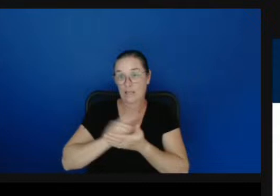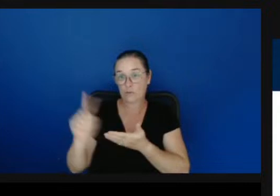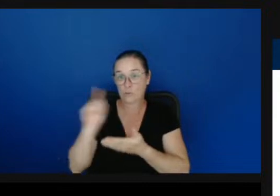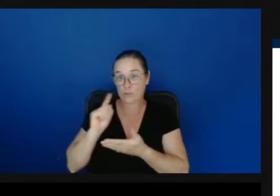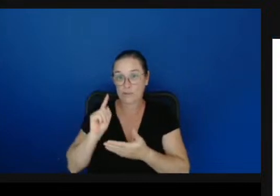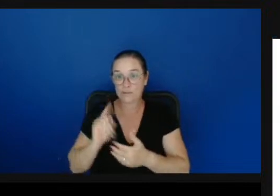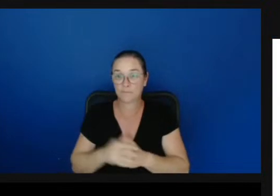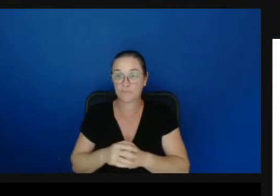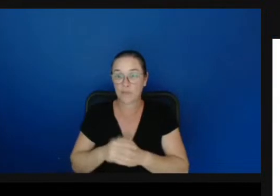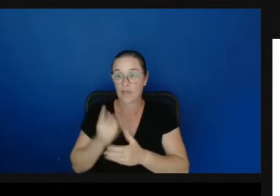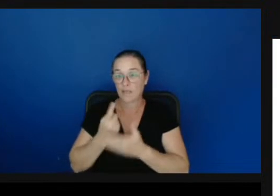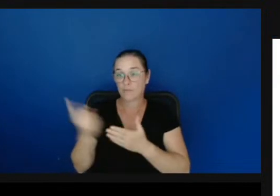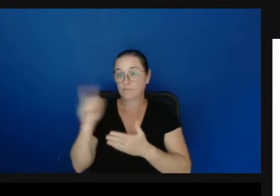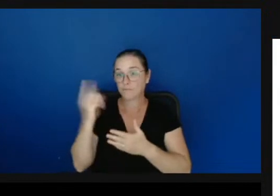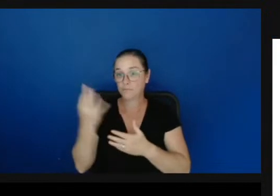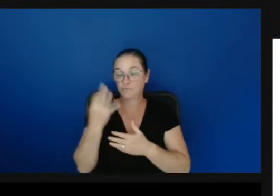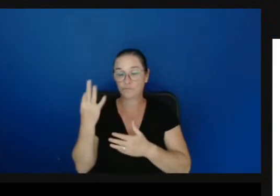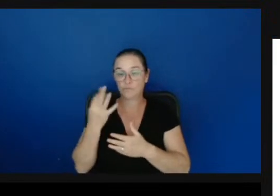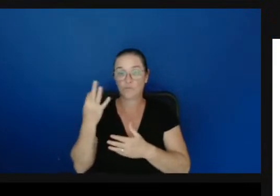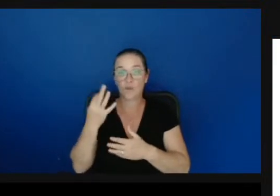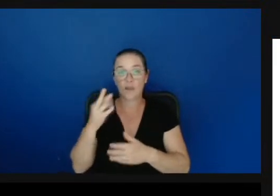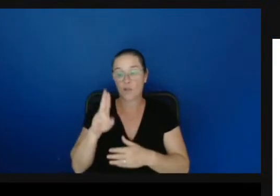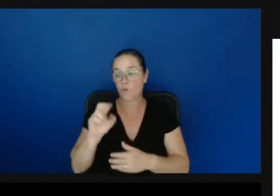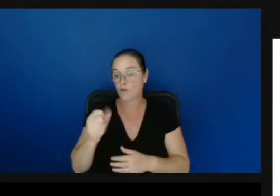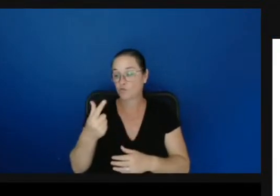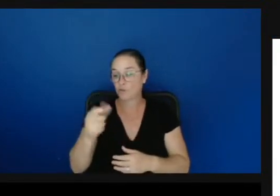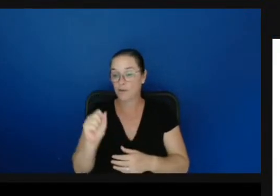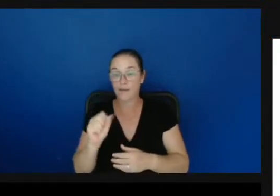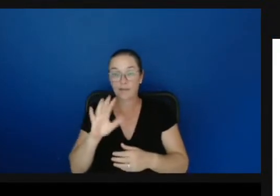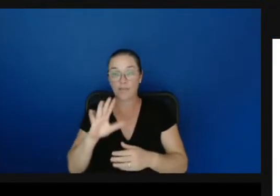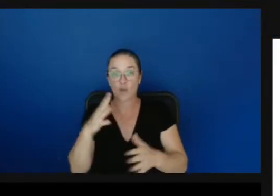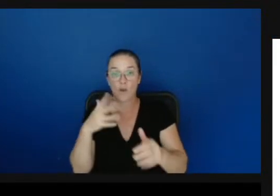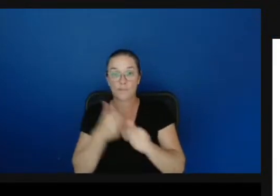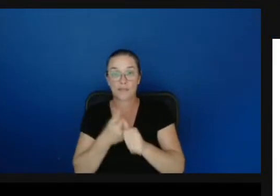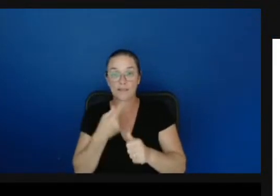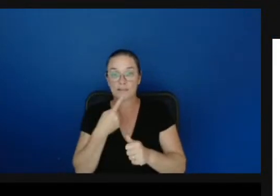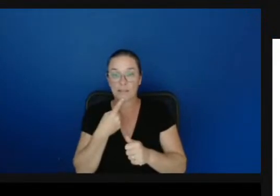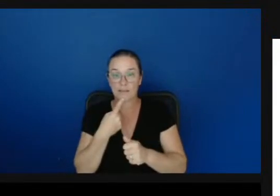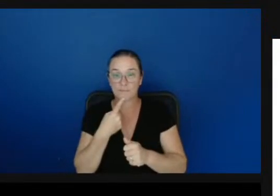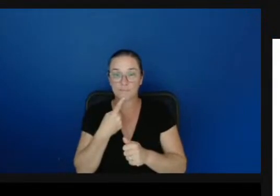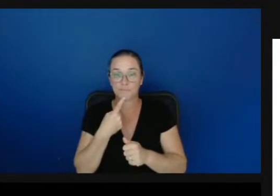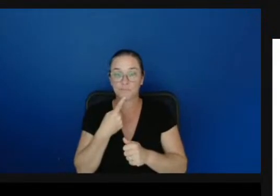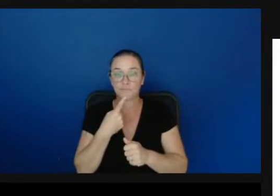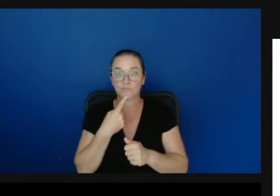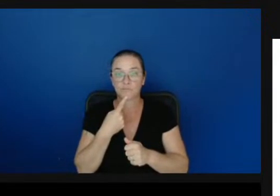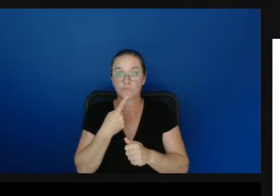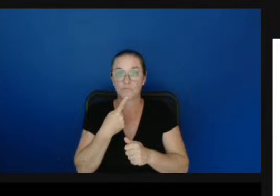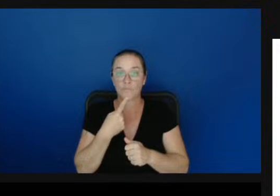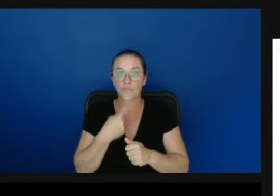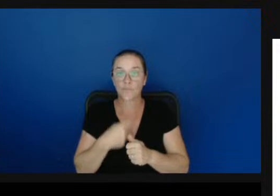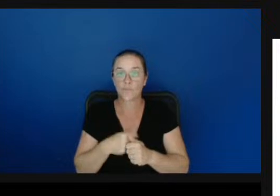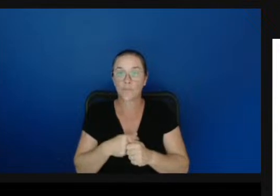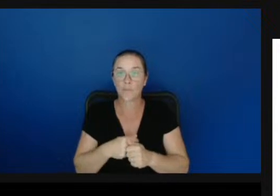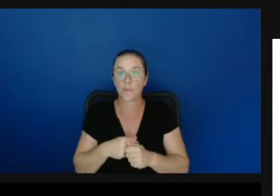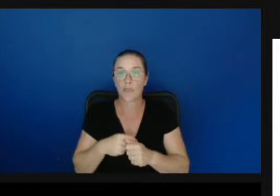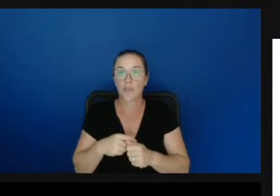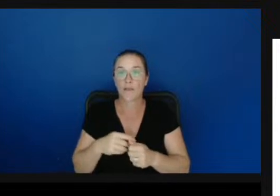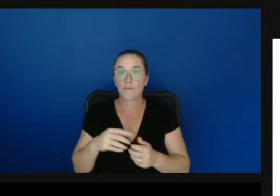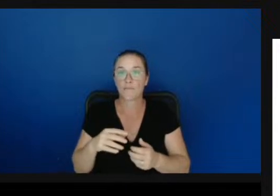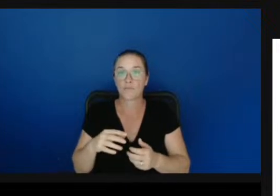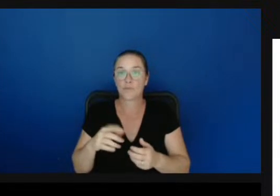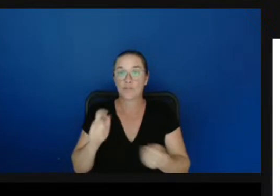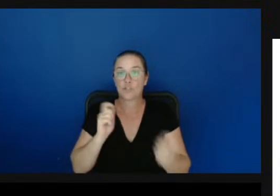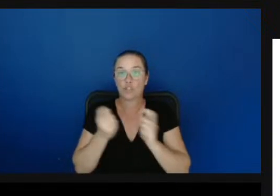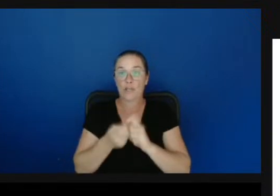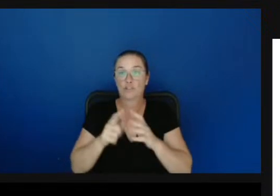week, Friday, the USGS's update stated that the unrest, which began on July